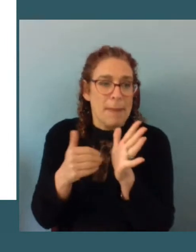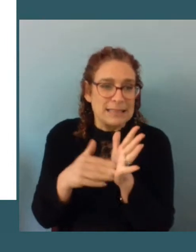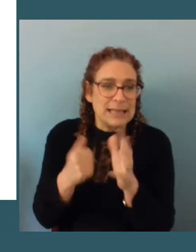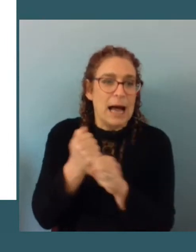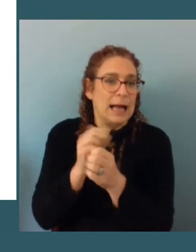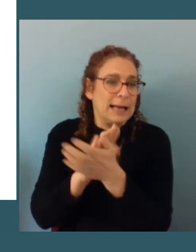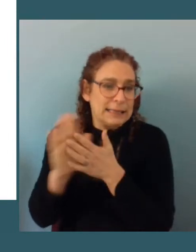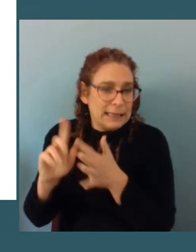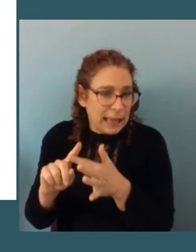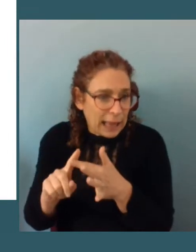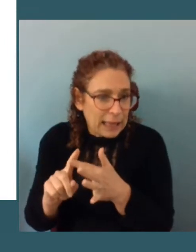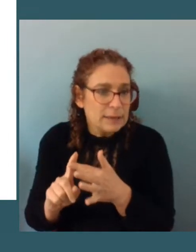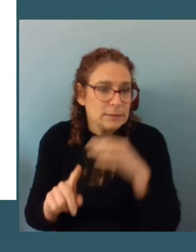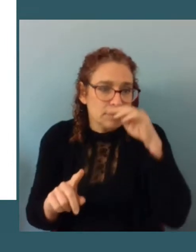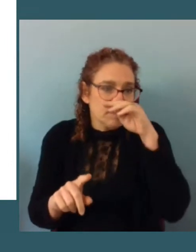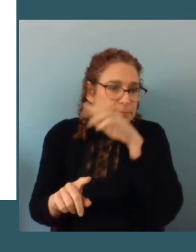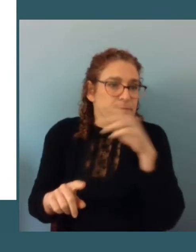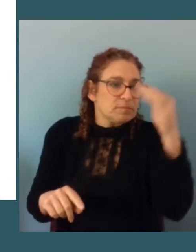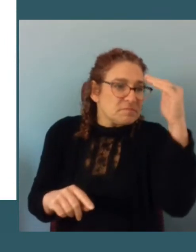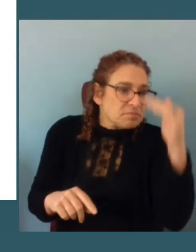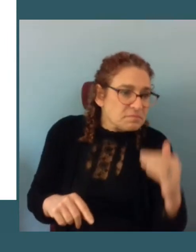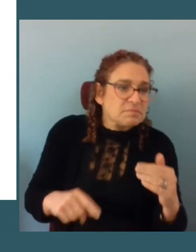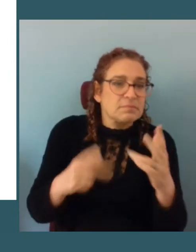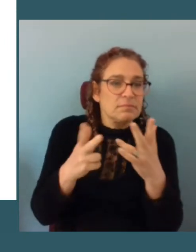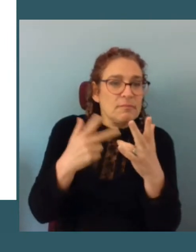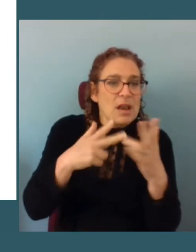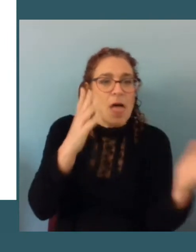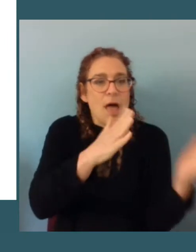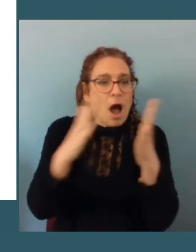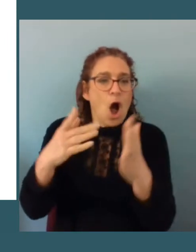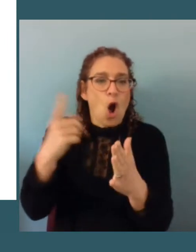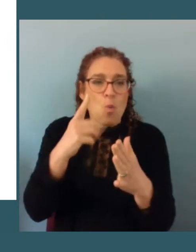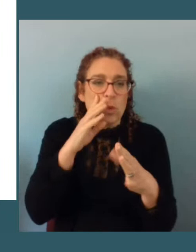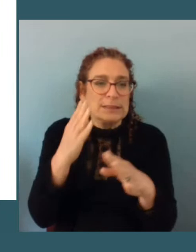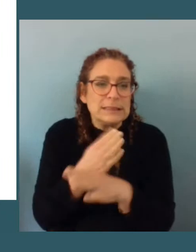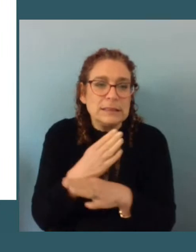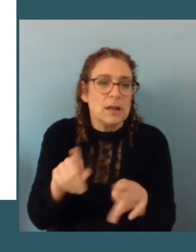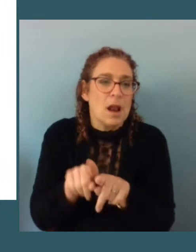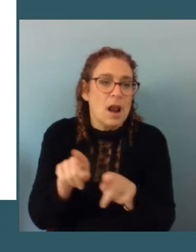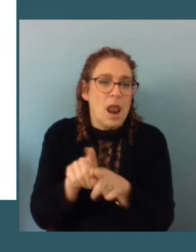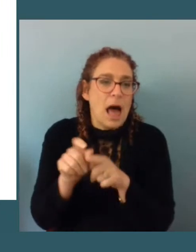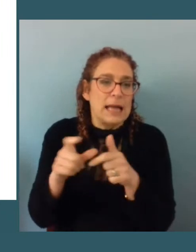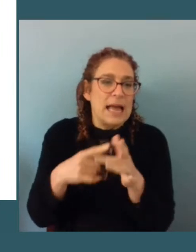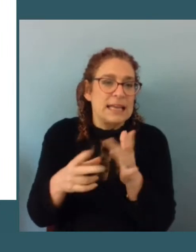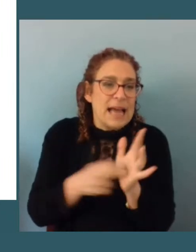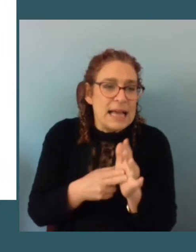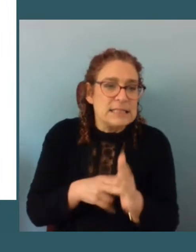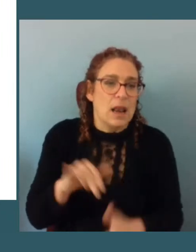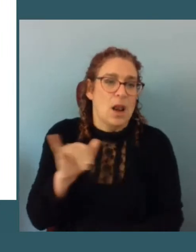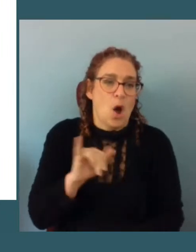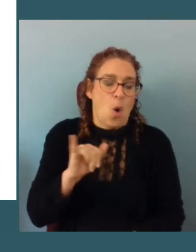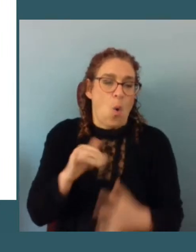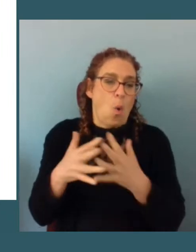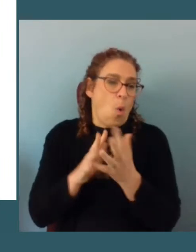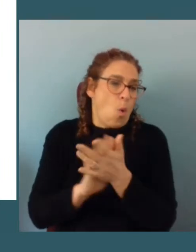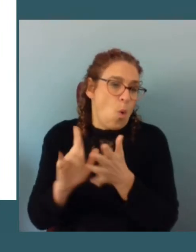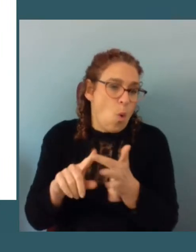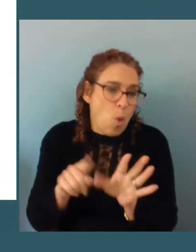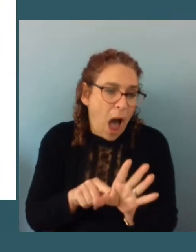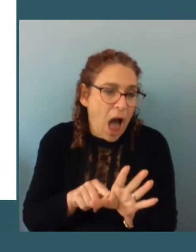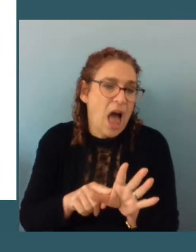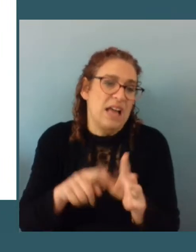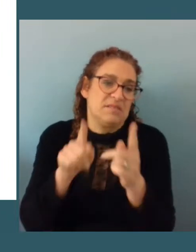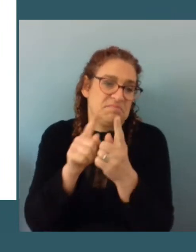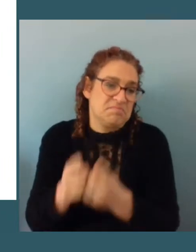hidden sources such as casein, whey, lactoglobin, lactoalbumin. So we really need to be talking patients through what